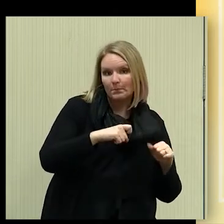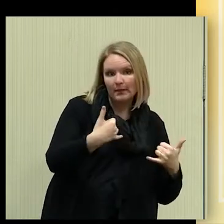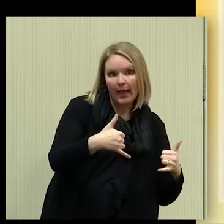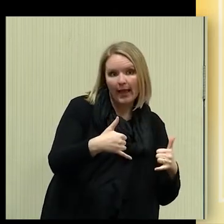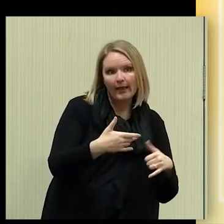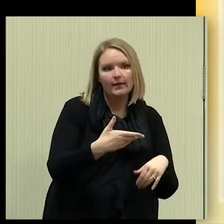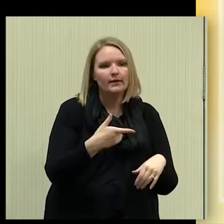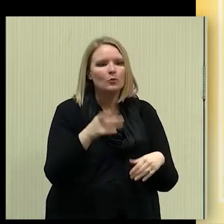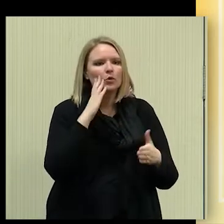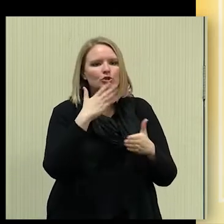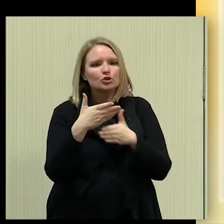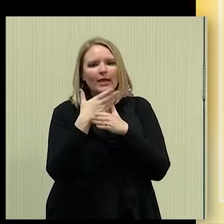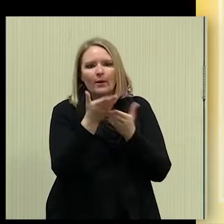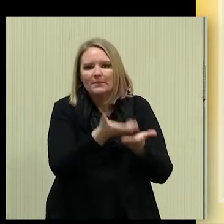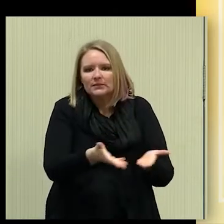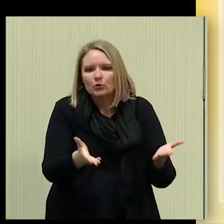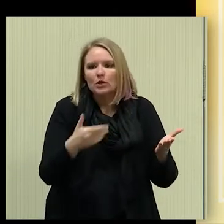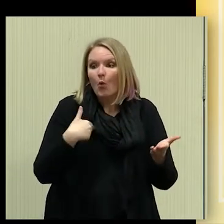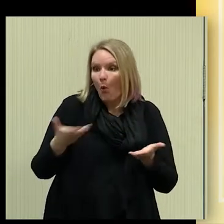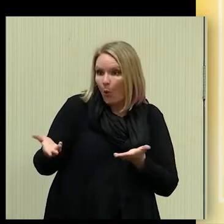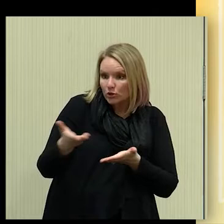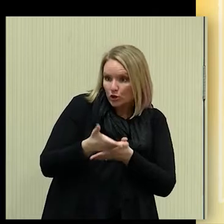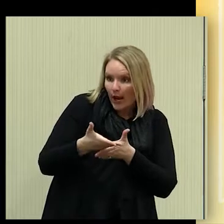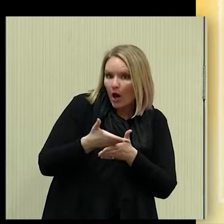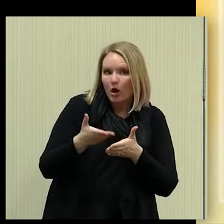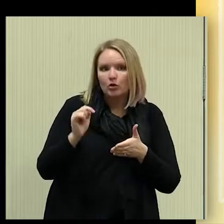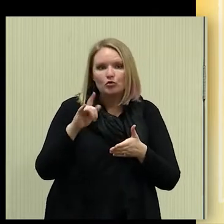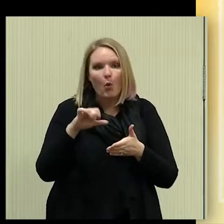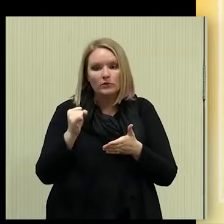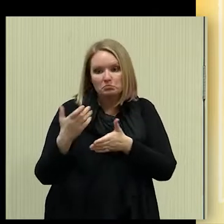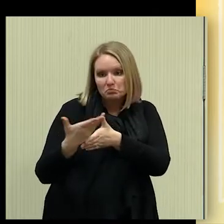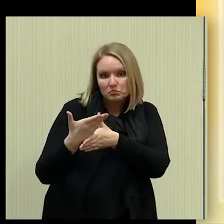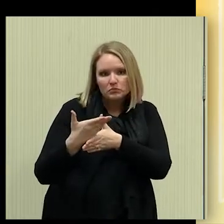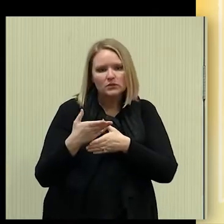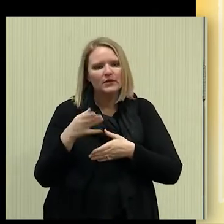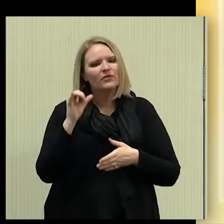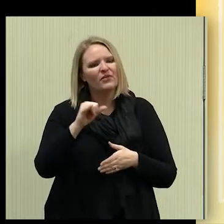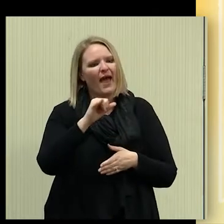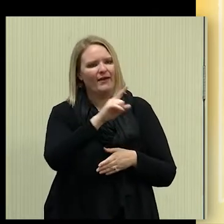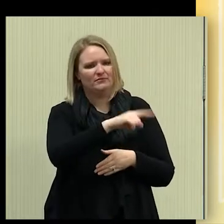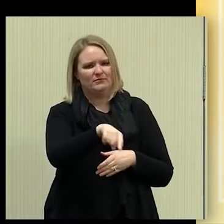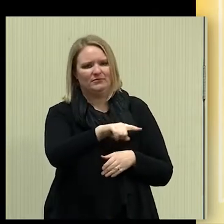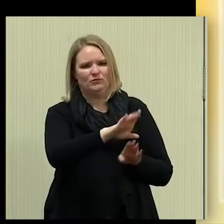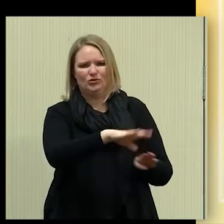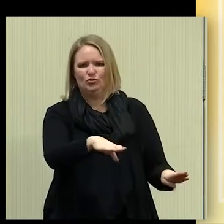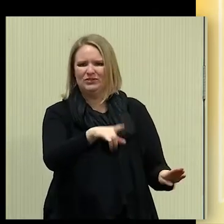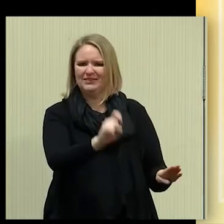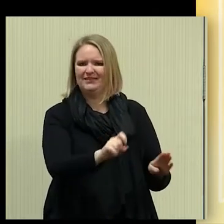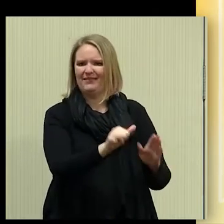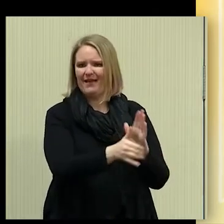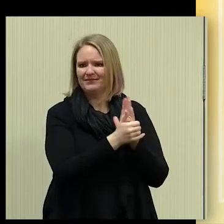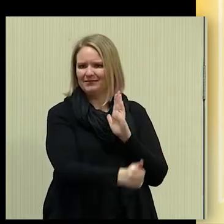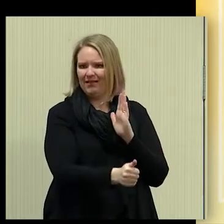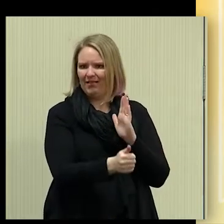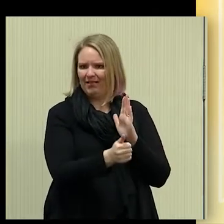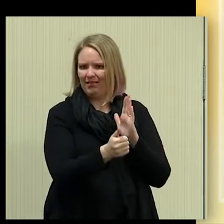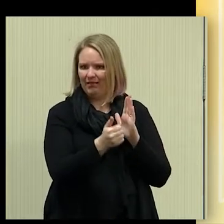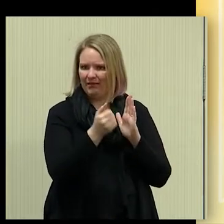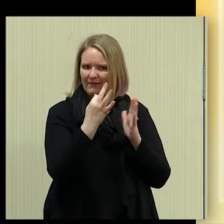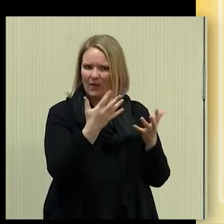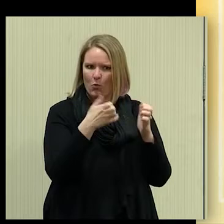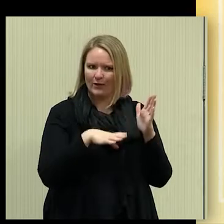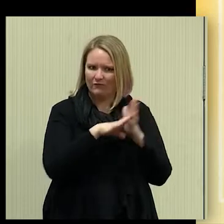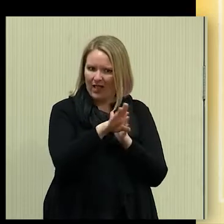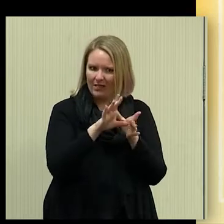They share materials, they share toys. So those are the skills that children need in order to then